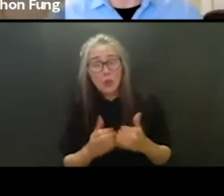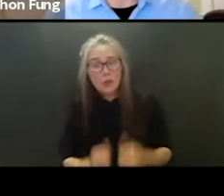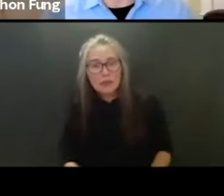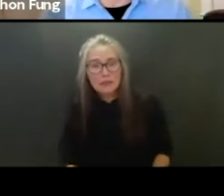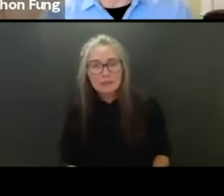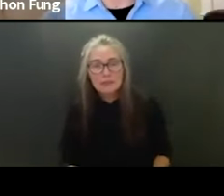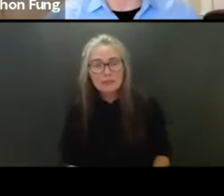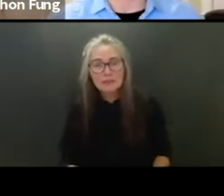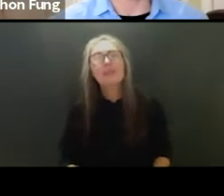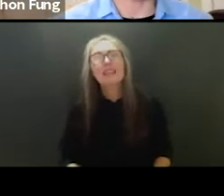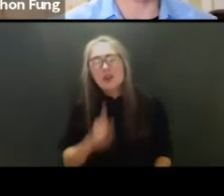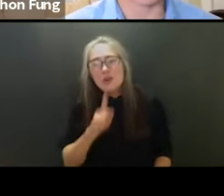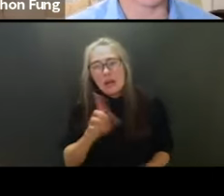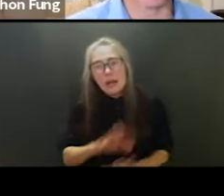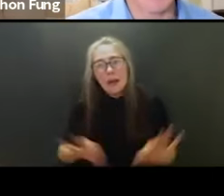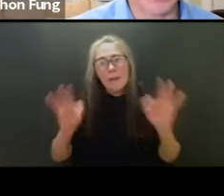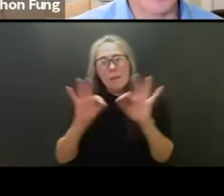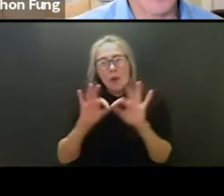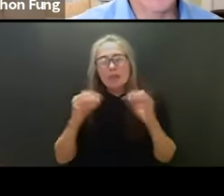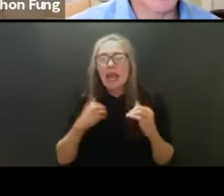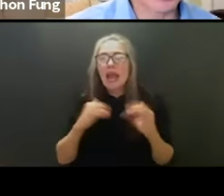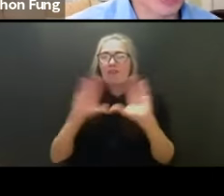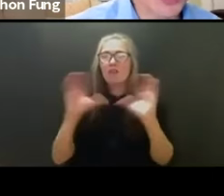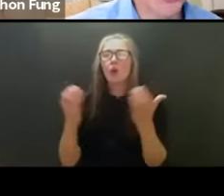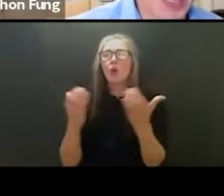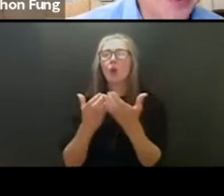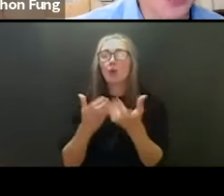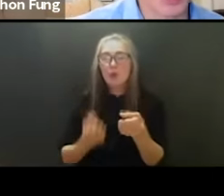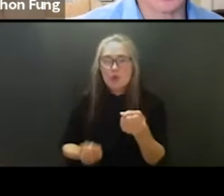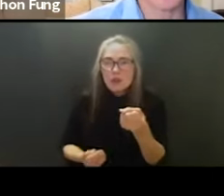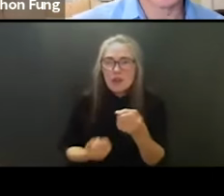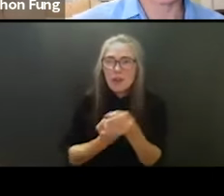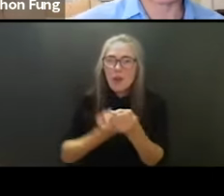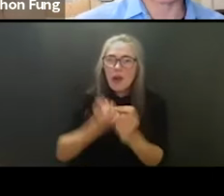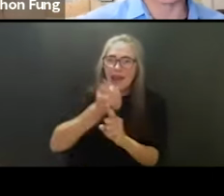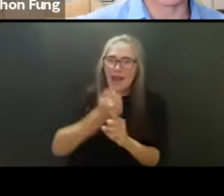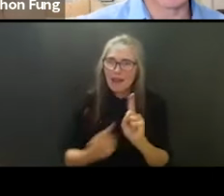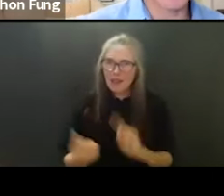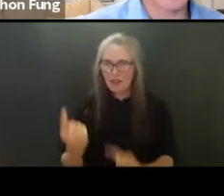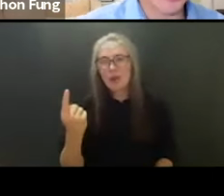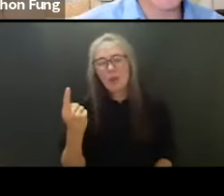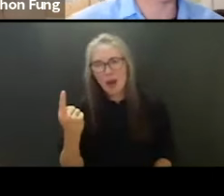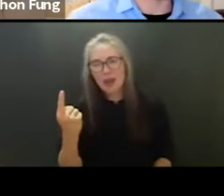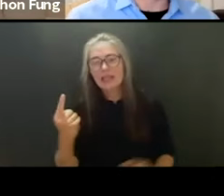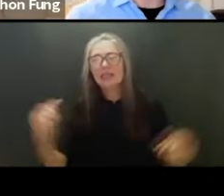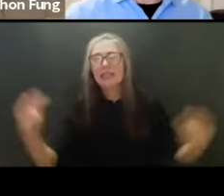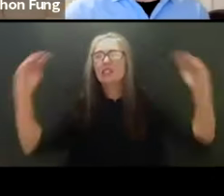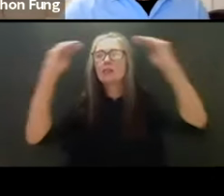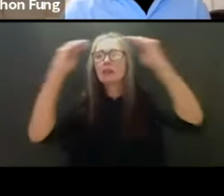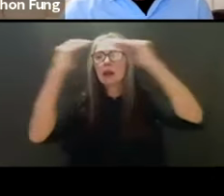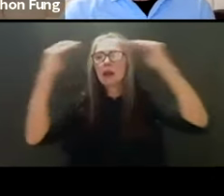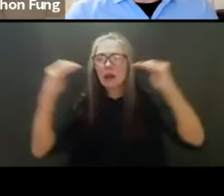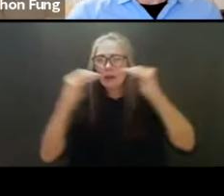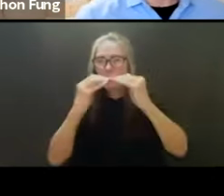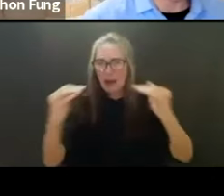we need the second priority democratically speaking is groups for everyone. And how can we get closer to that this is harder,